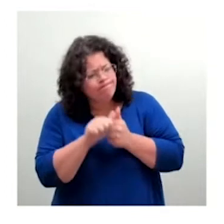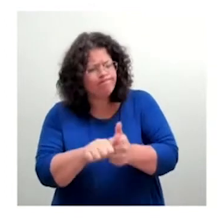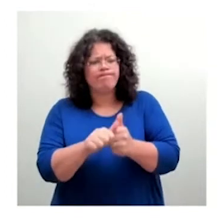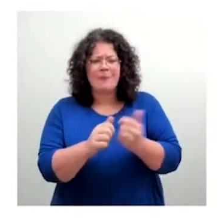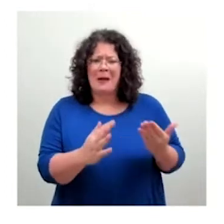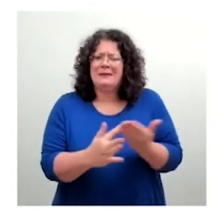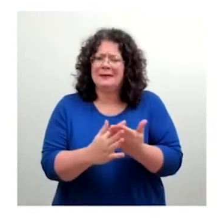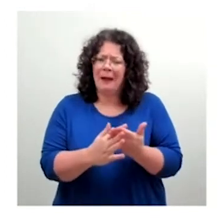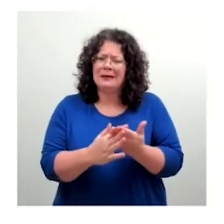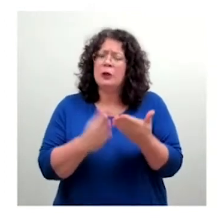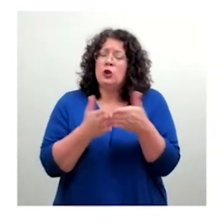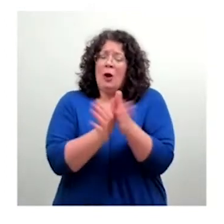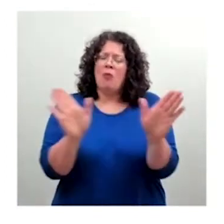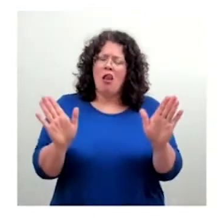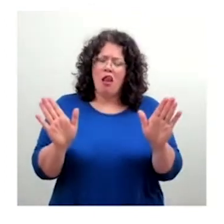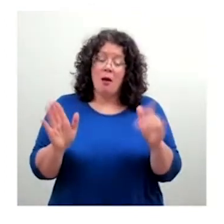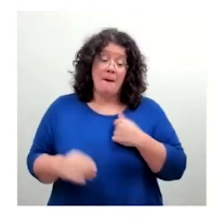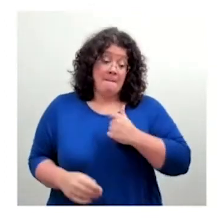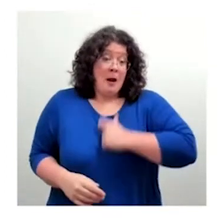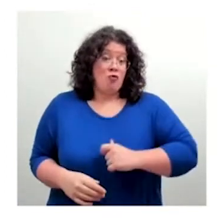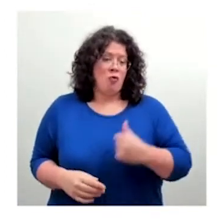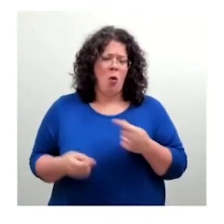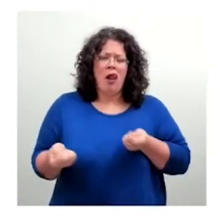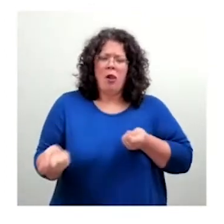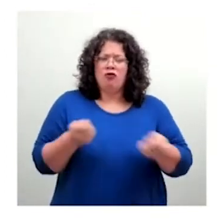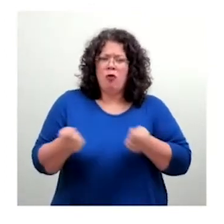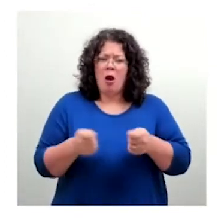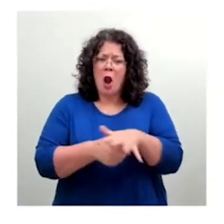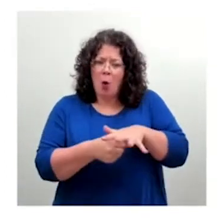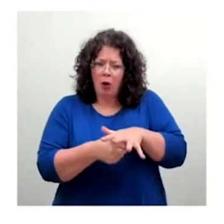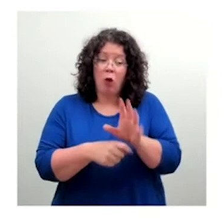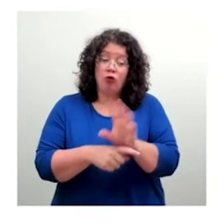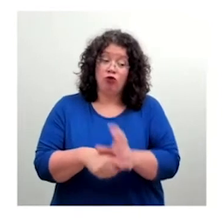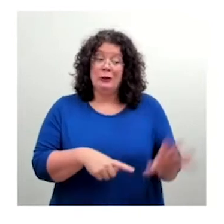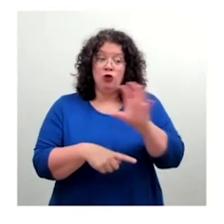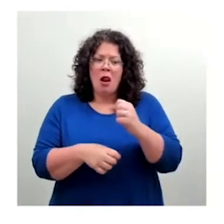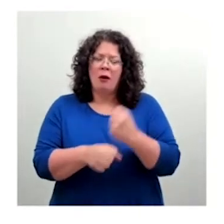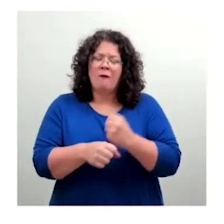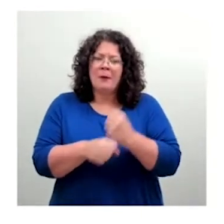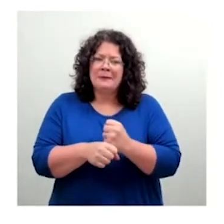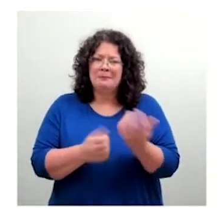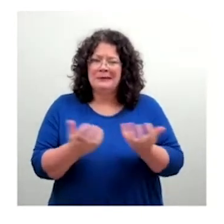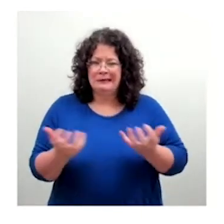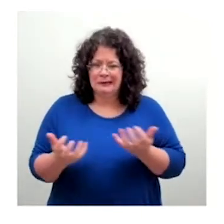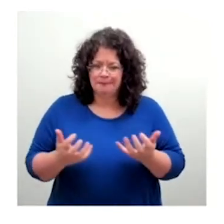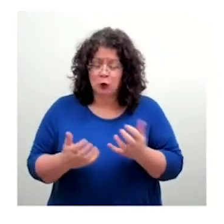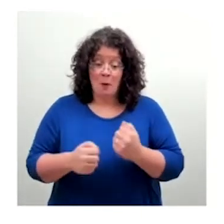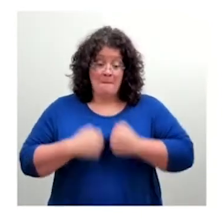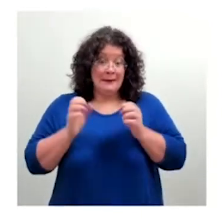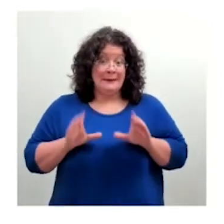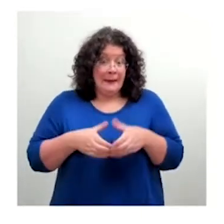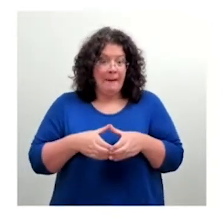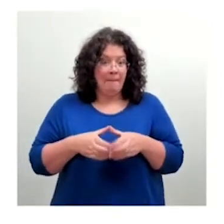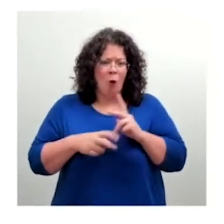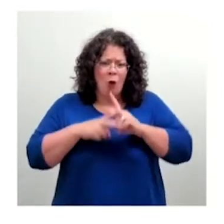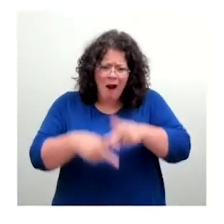my team looks after all of our local government customers. So in particular, we see a role massively importantly for technology